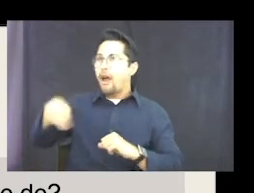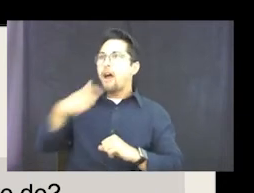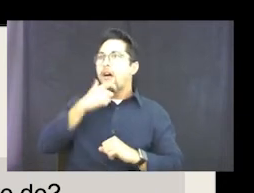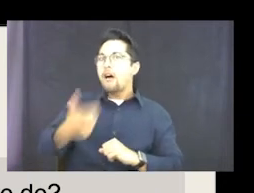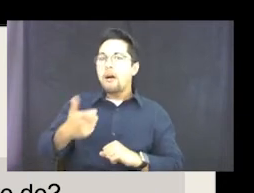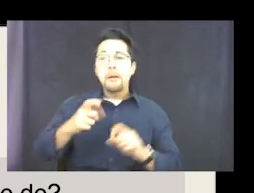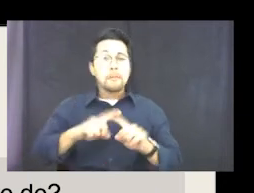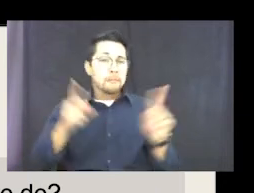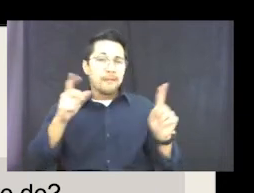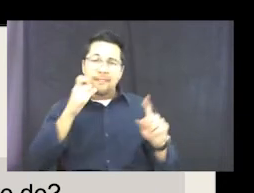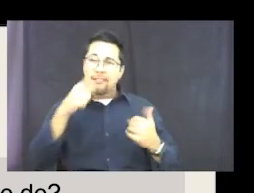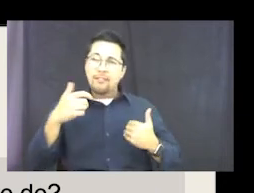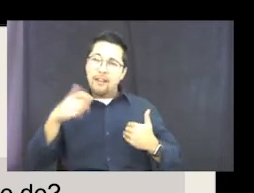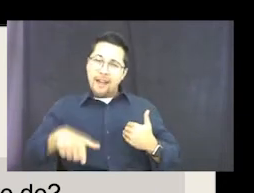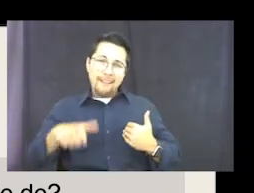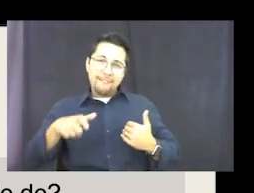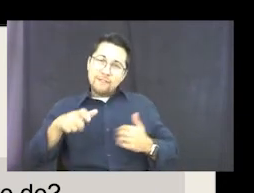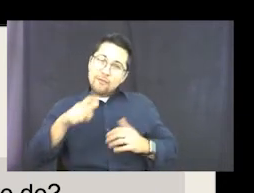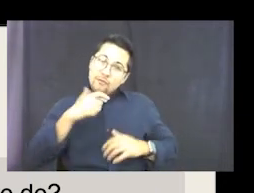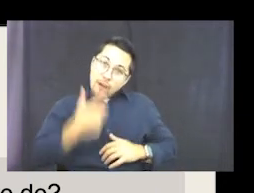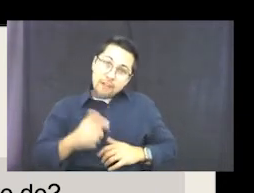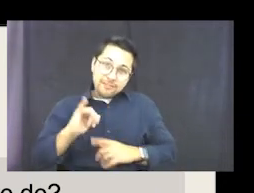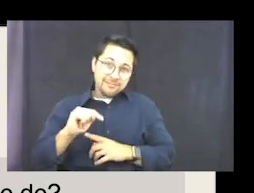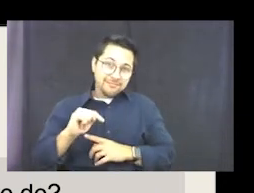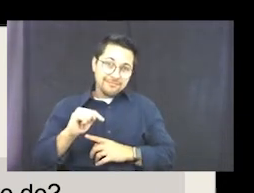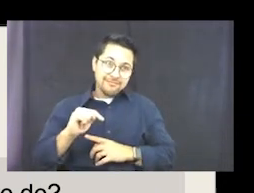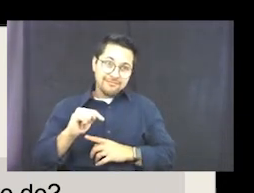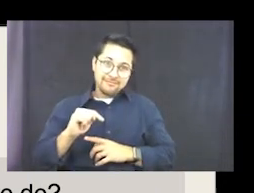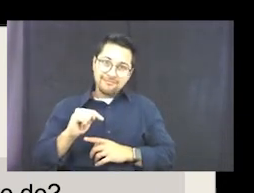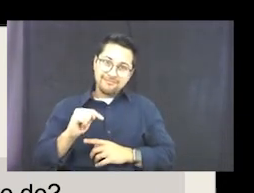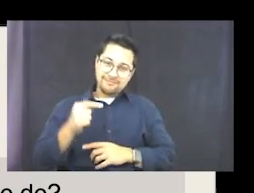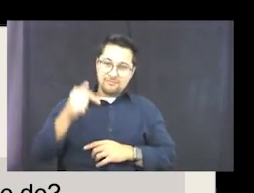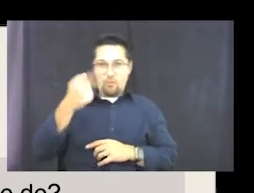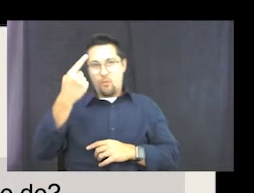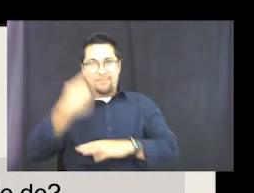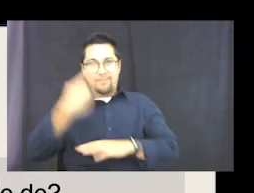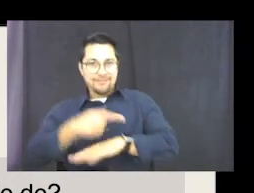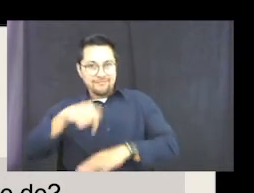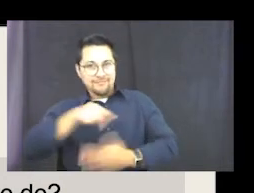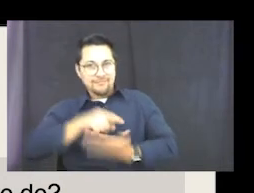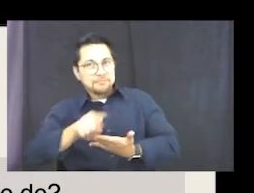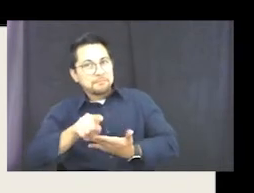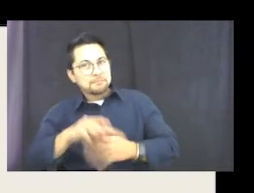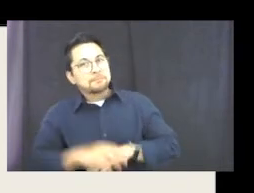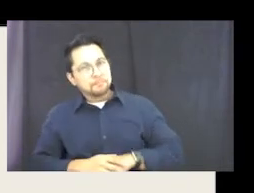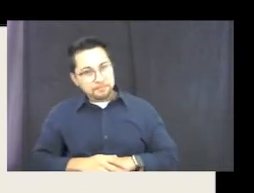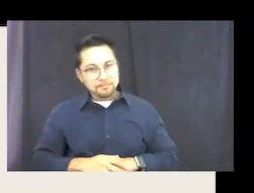but you just might not have to watch it one of these days.